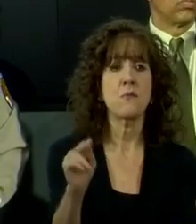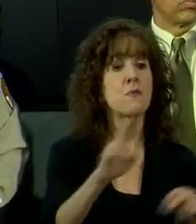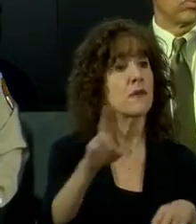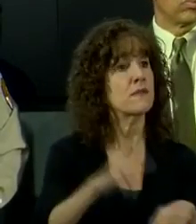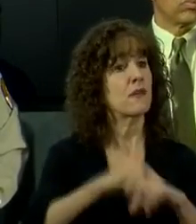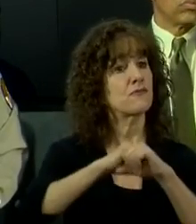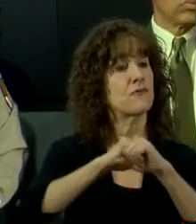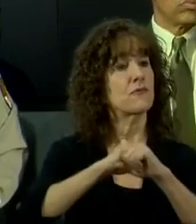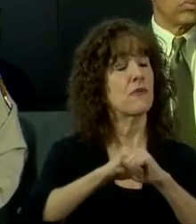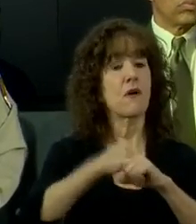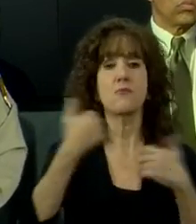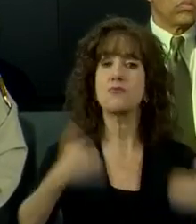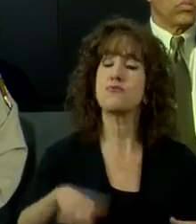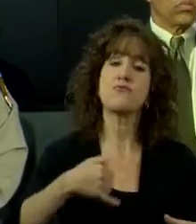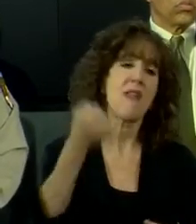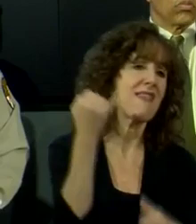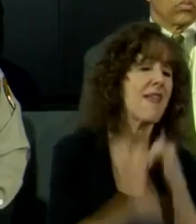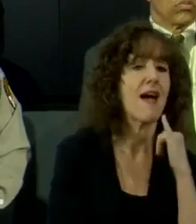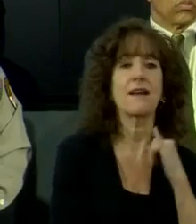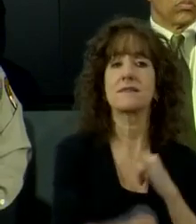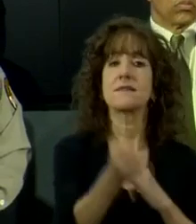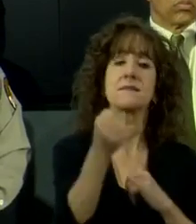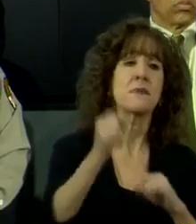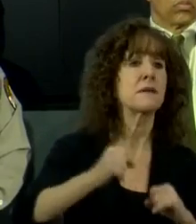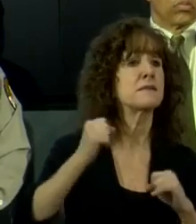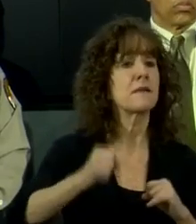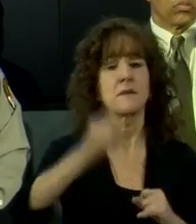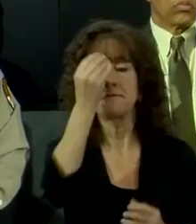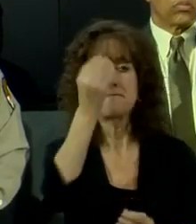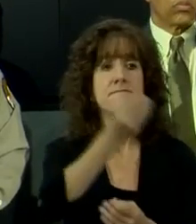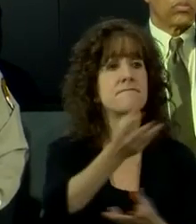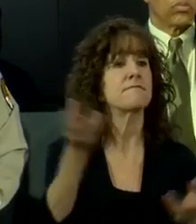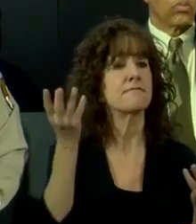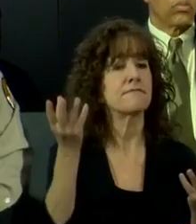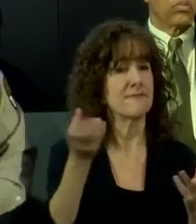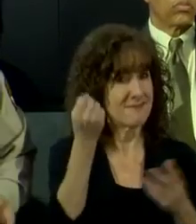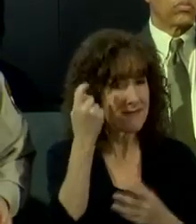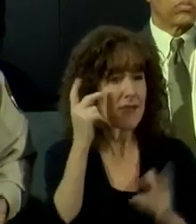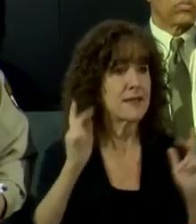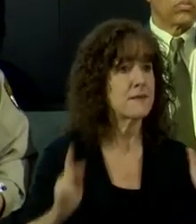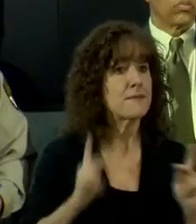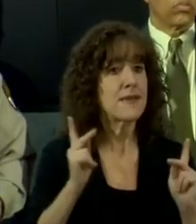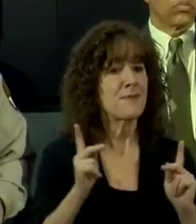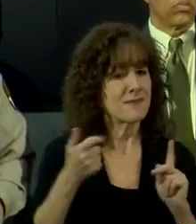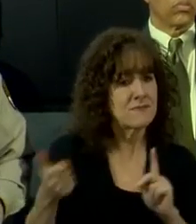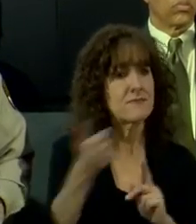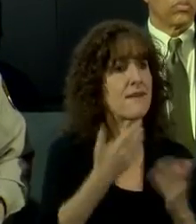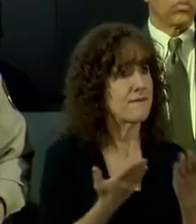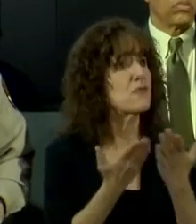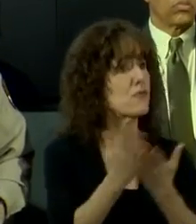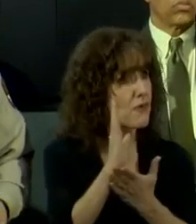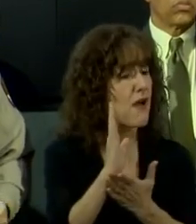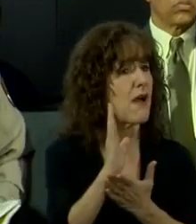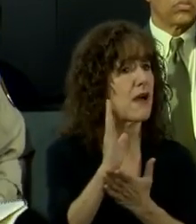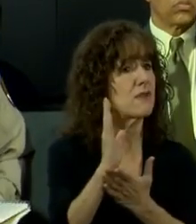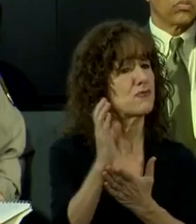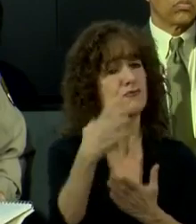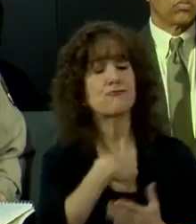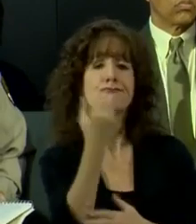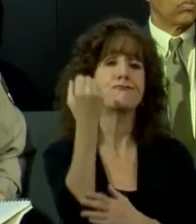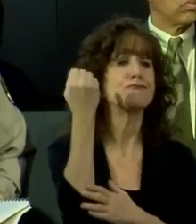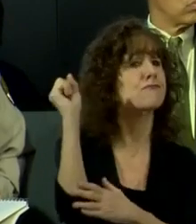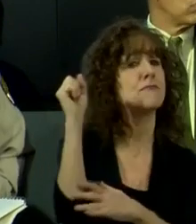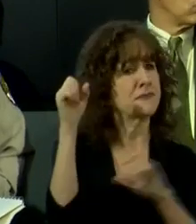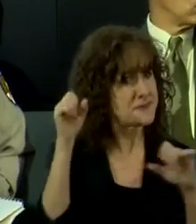Guard represents a last resort in order to restore order. Look, people have the right to